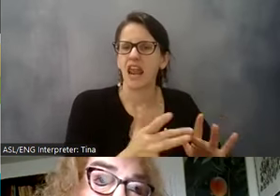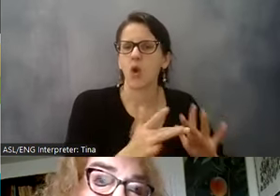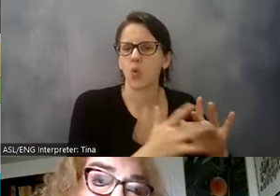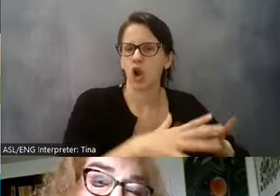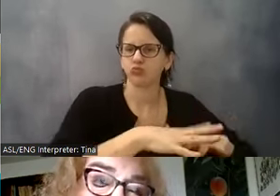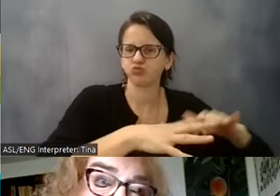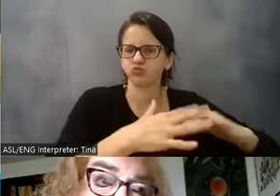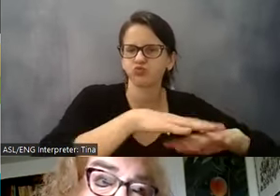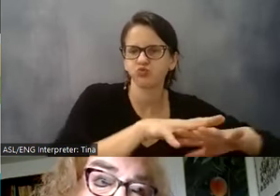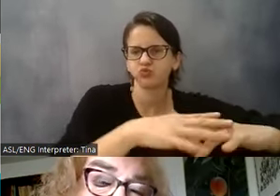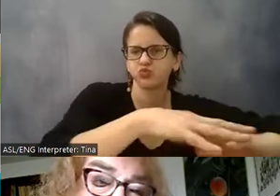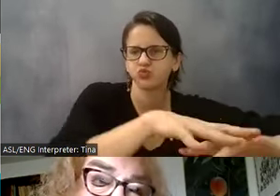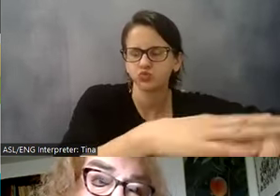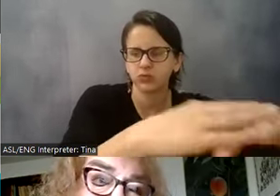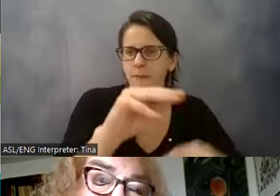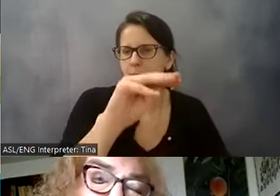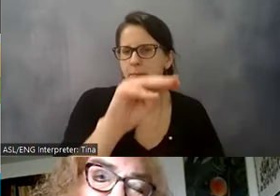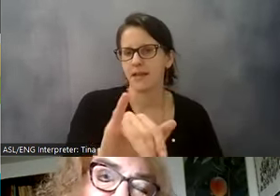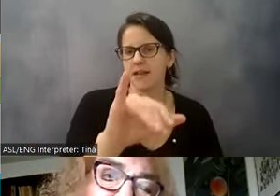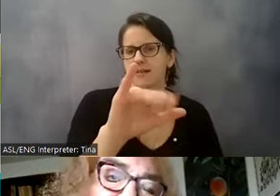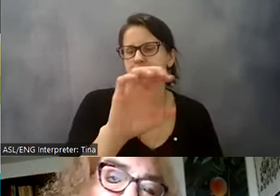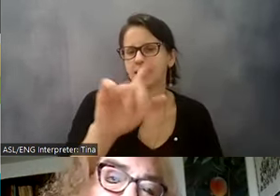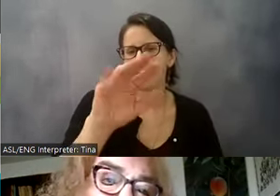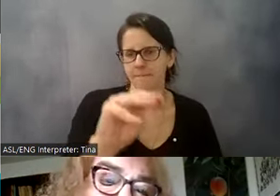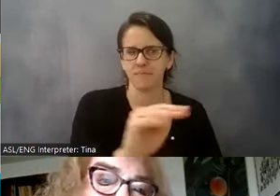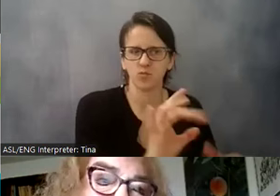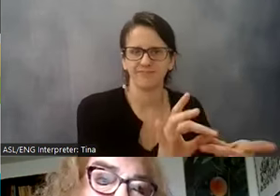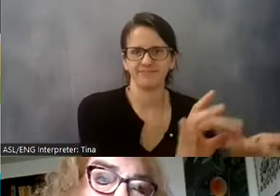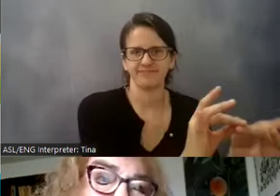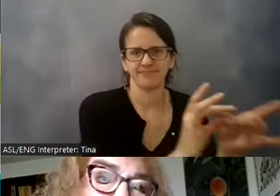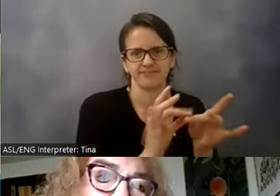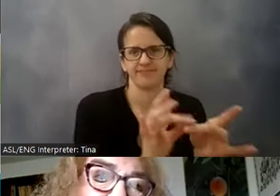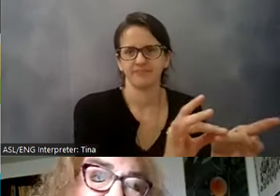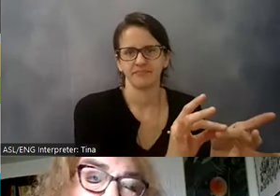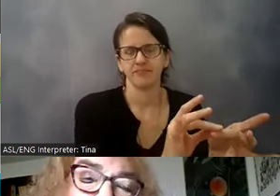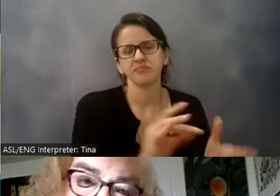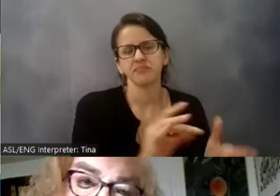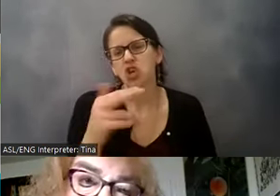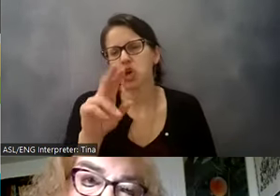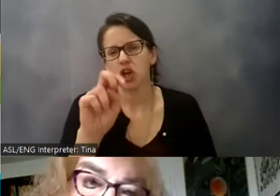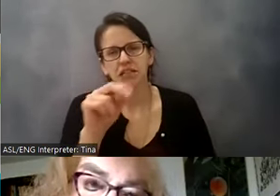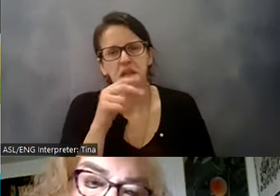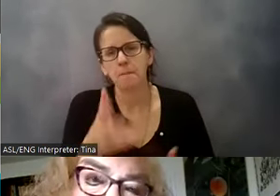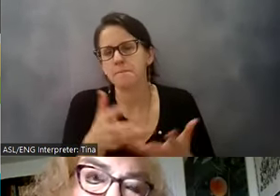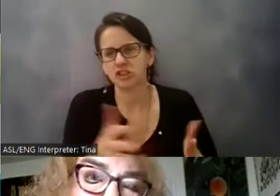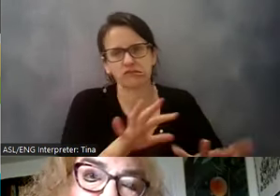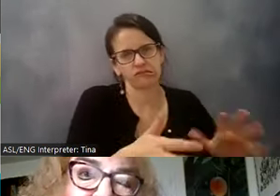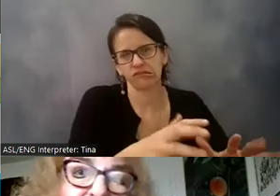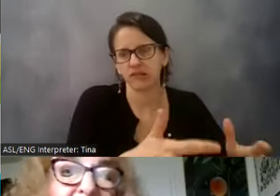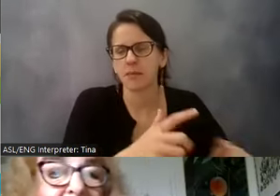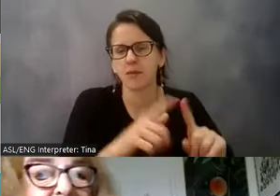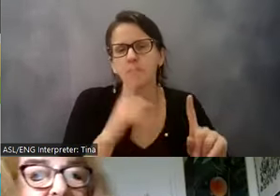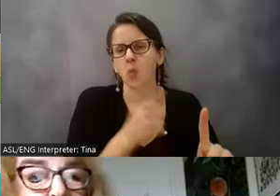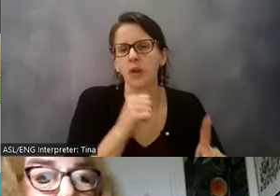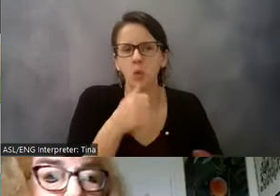themselves. Now, in your garden, it's not just about no-till, because you're really not tilling much anyway, but it's about no-till, no